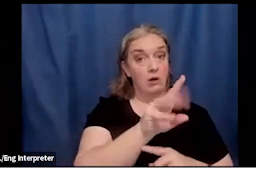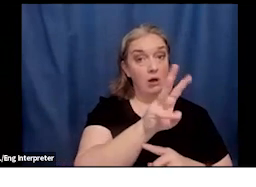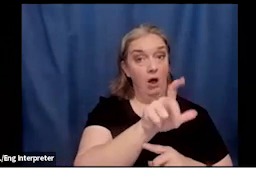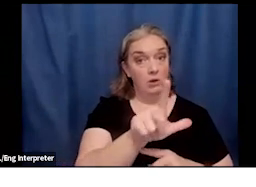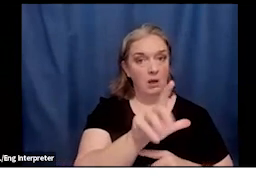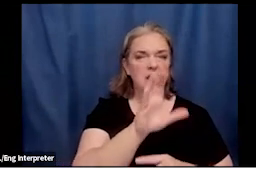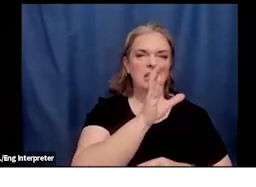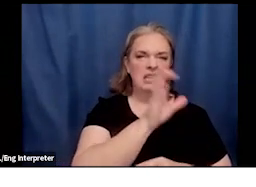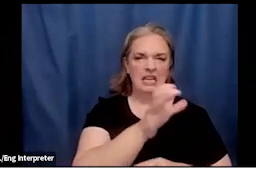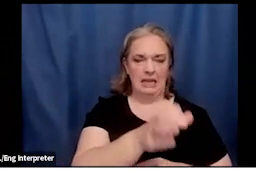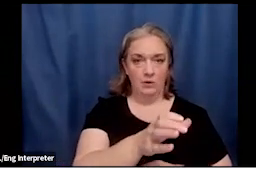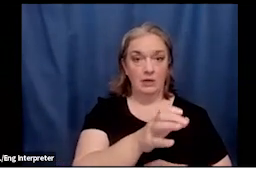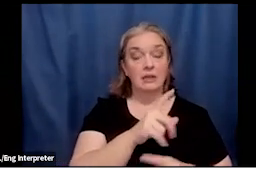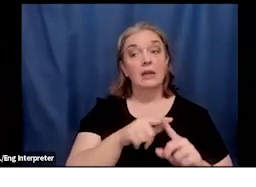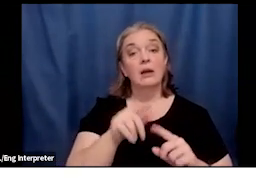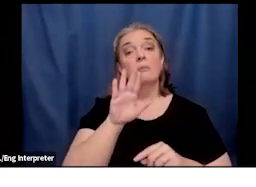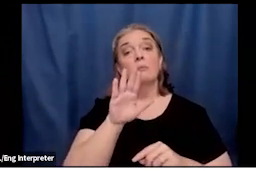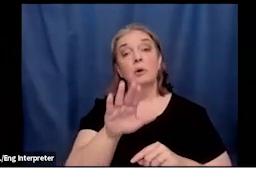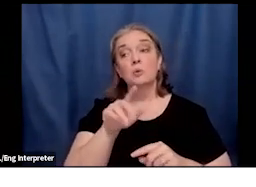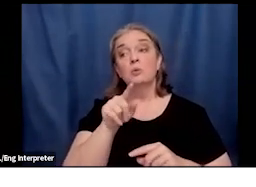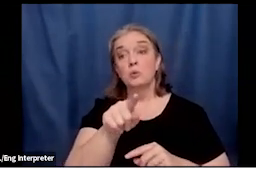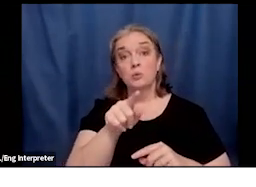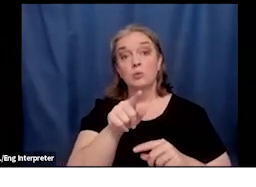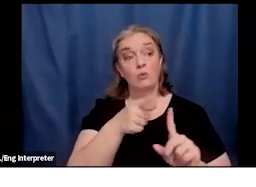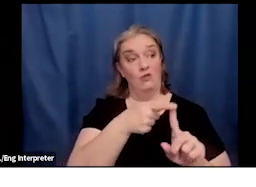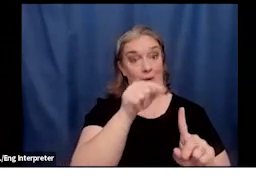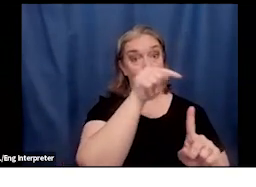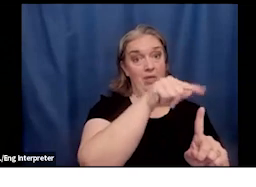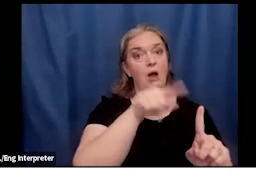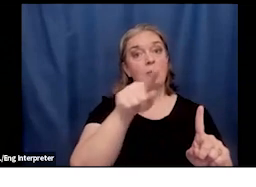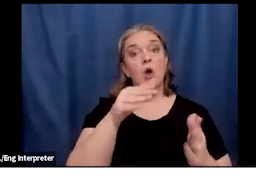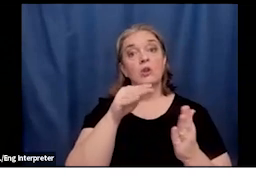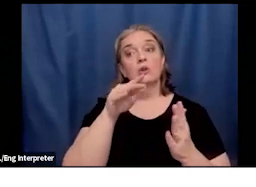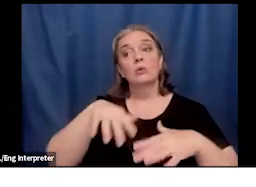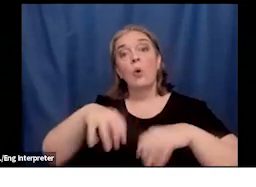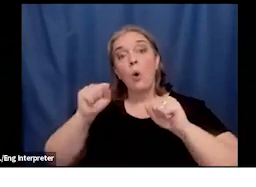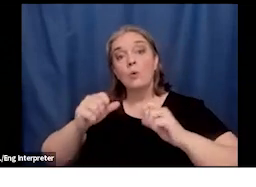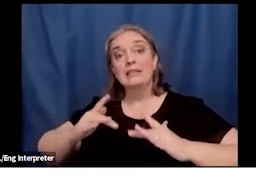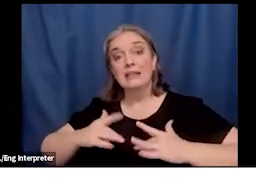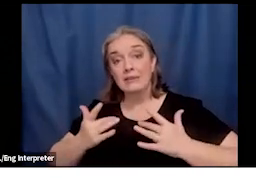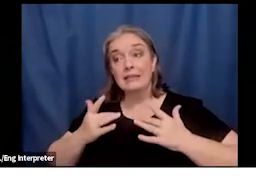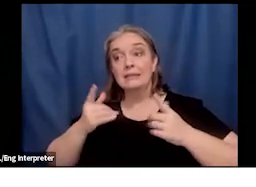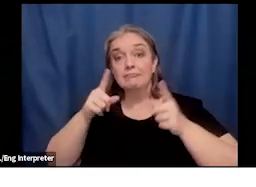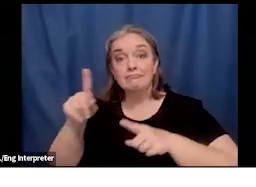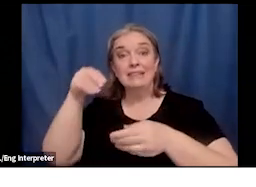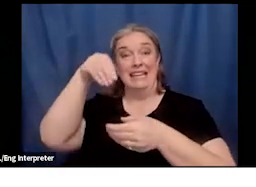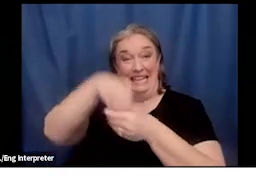if your organization does events and programs within Boise city limits, you are absolutely eligible to apply.